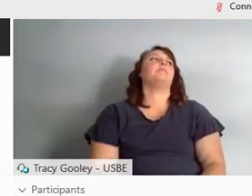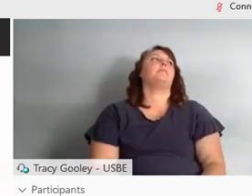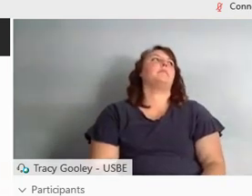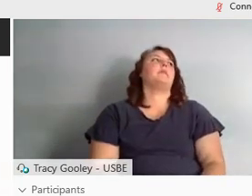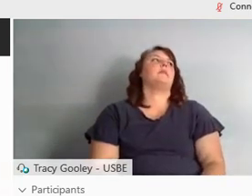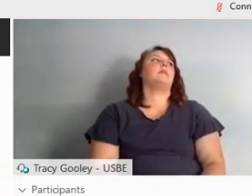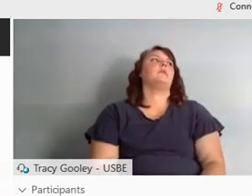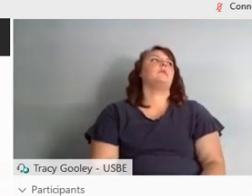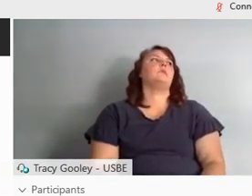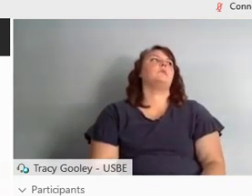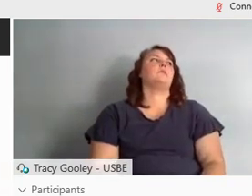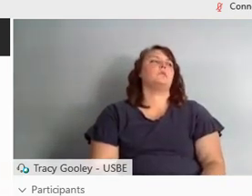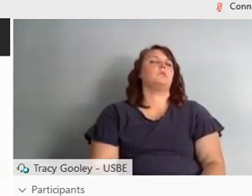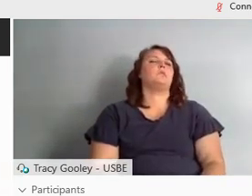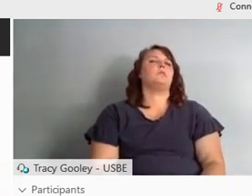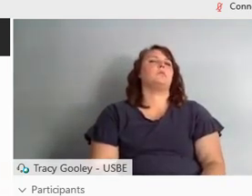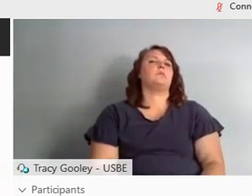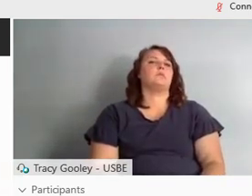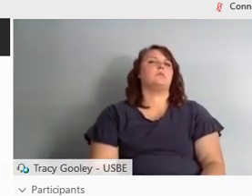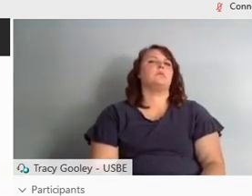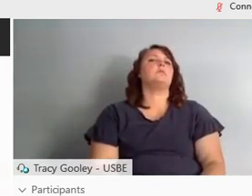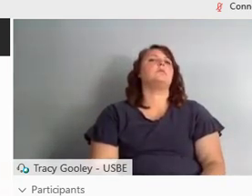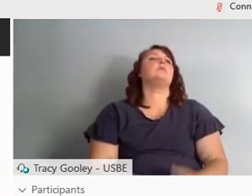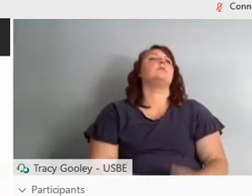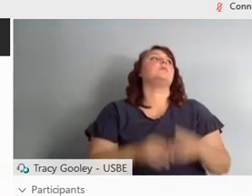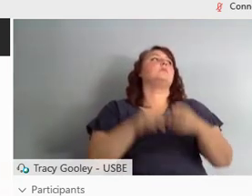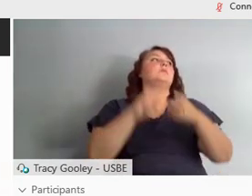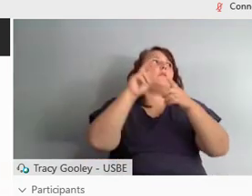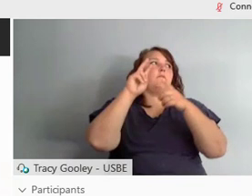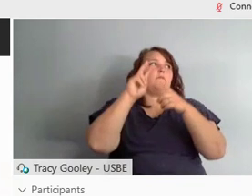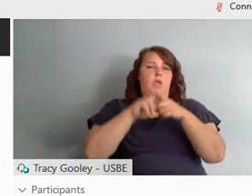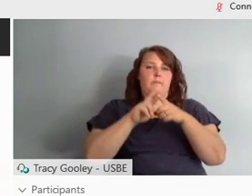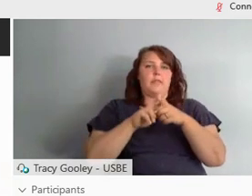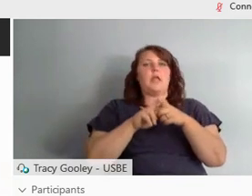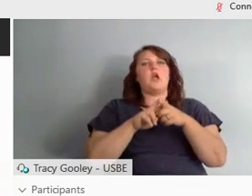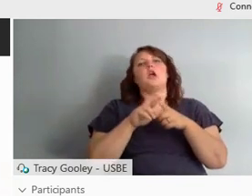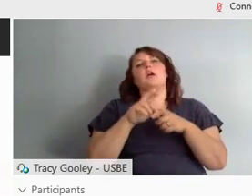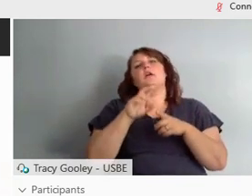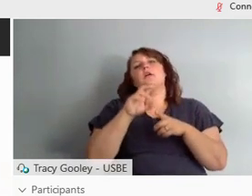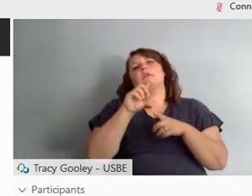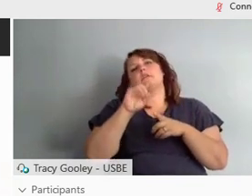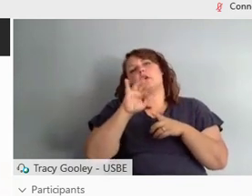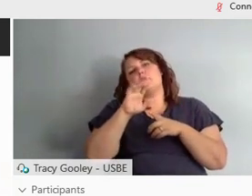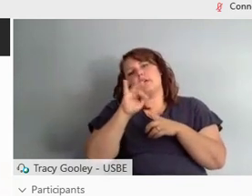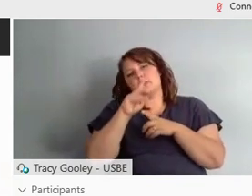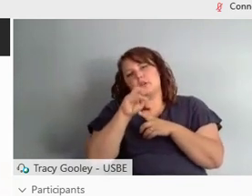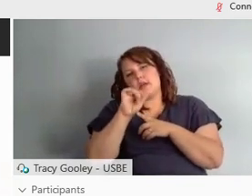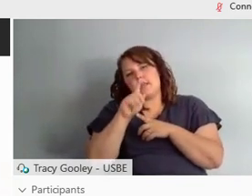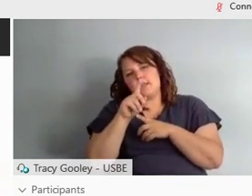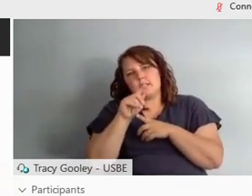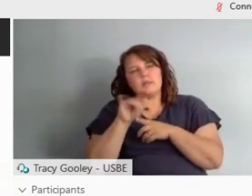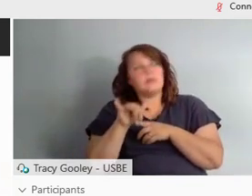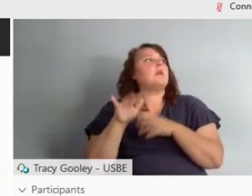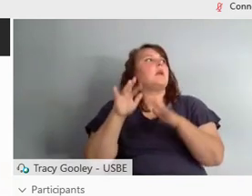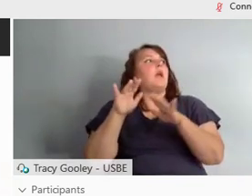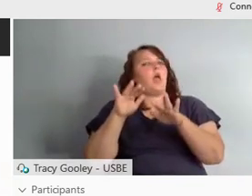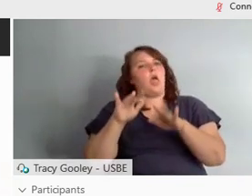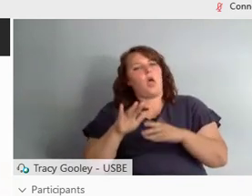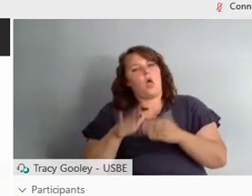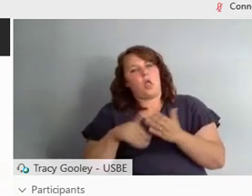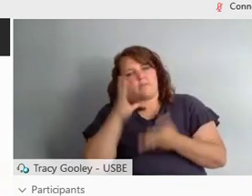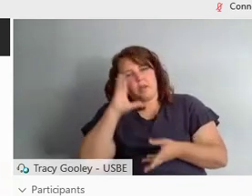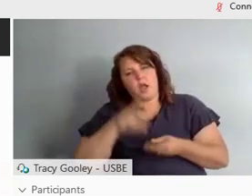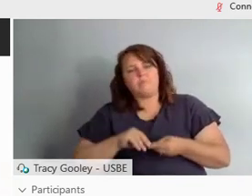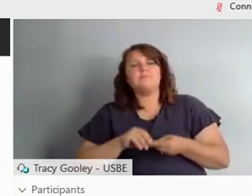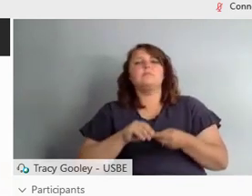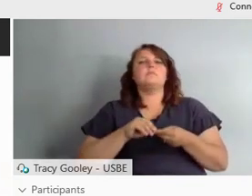So we add up the points here for vocabulary, directionality, letters of concept, and we got a total of 14 out of